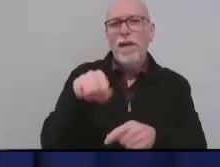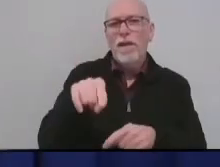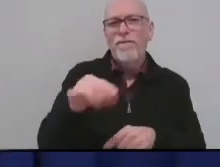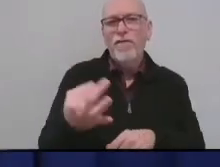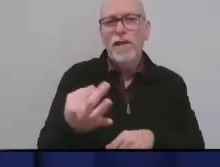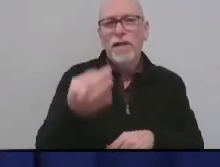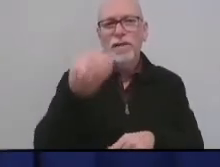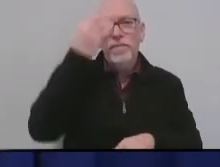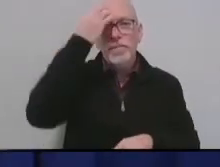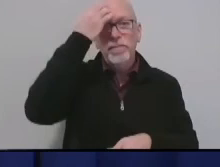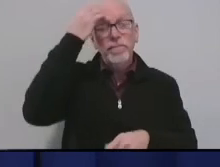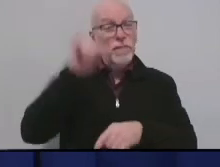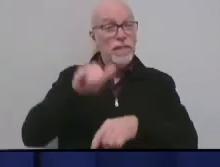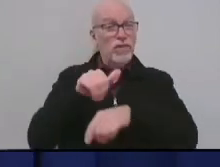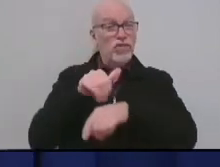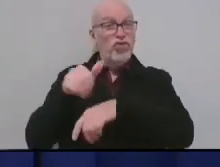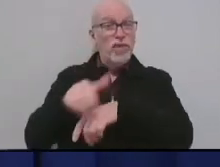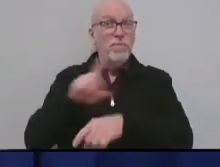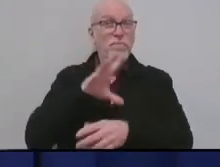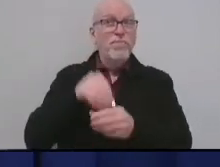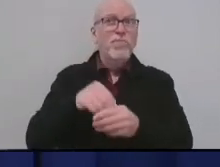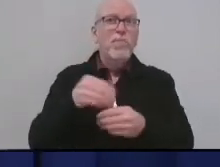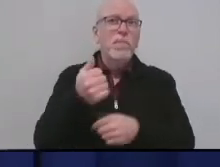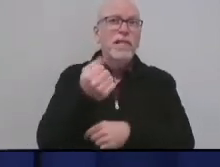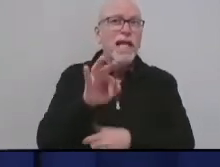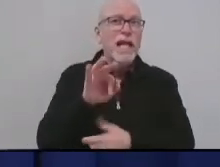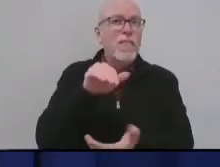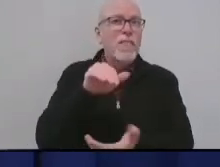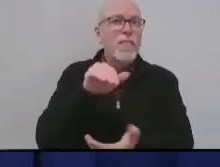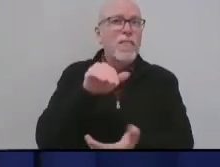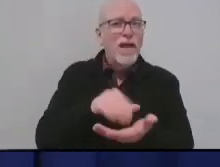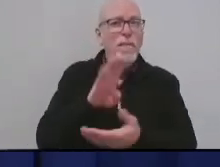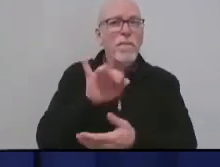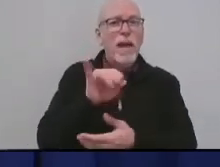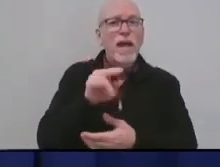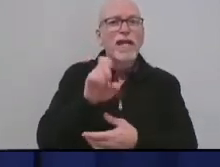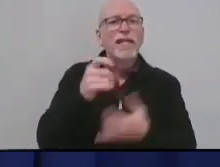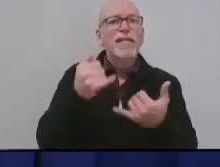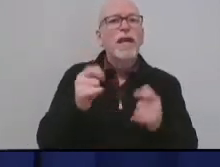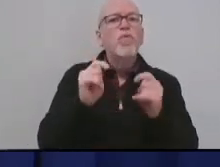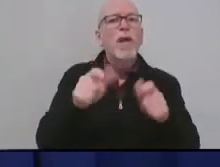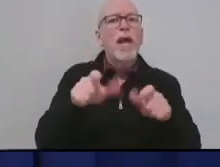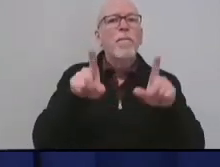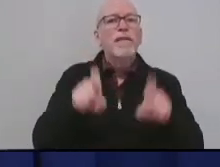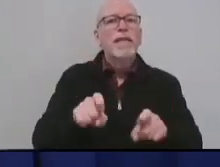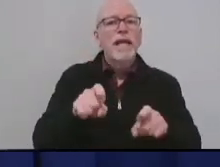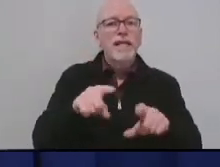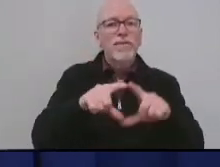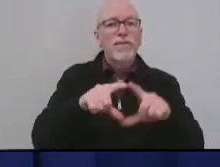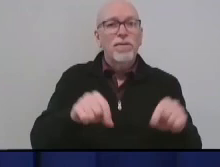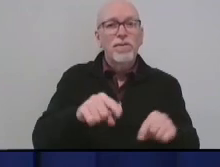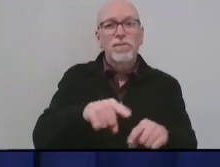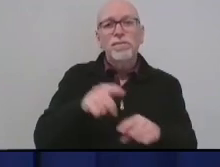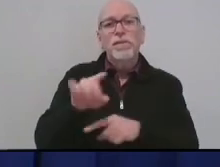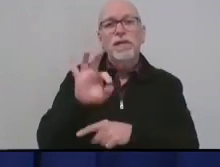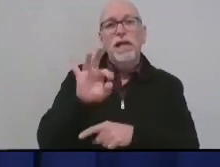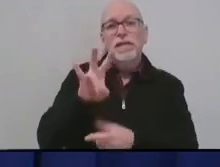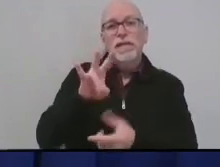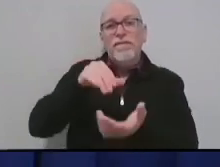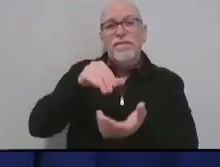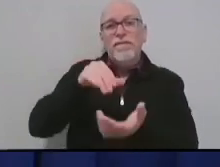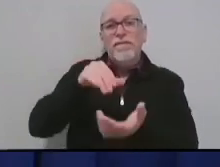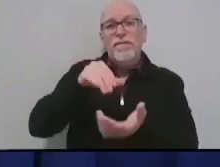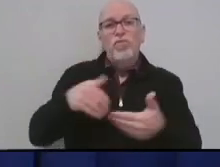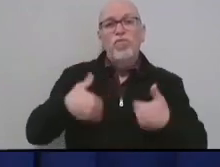These shipments include nearly 19,000 Bionex Now rapid tests, 97,000 youth masks,